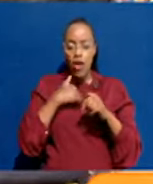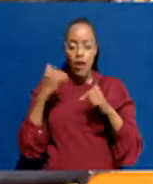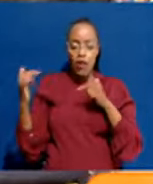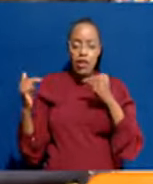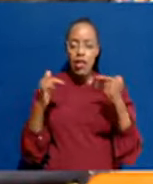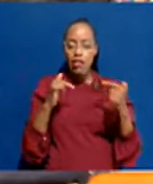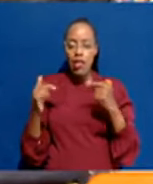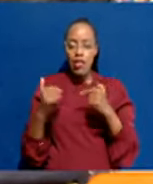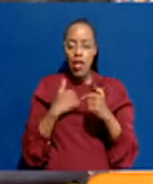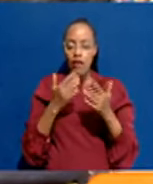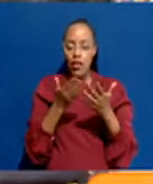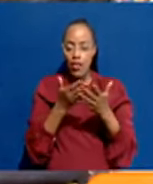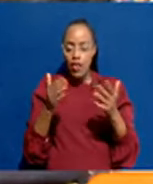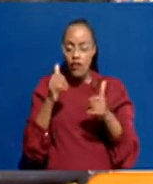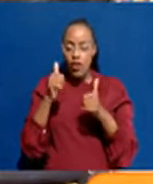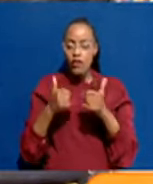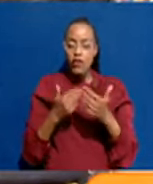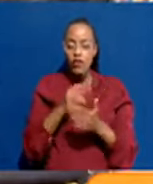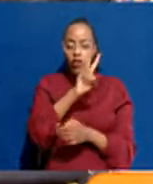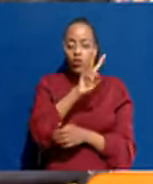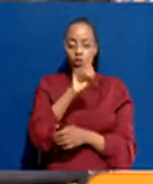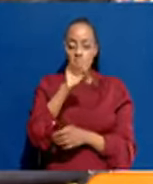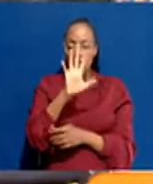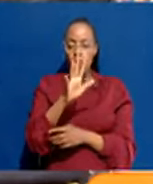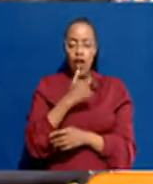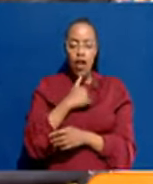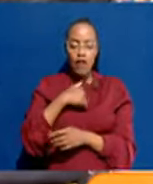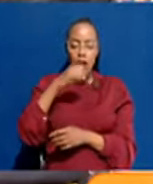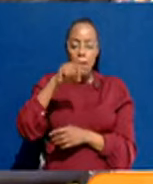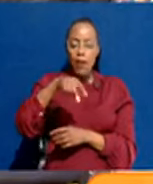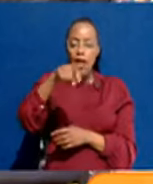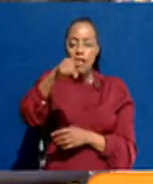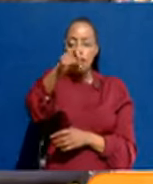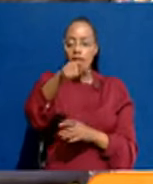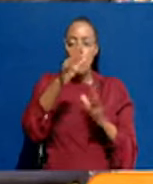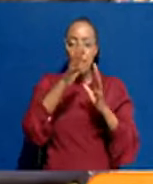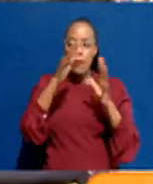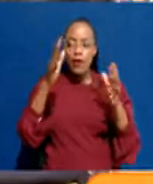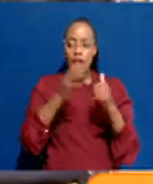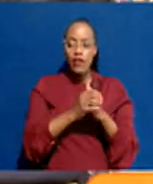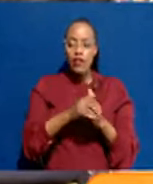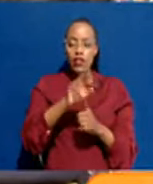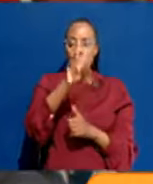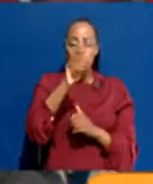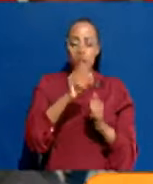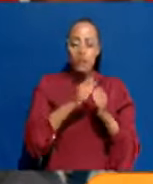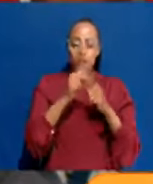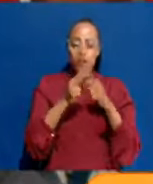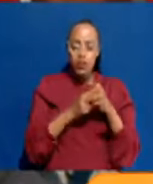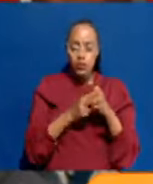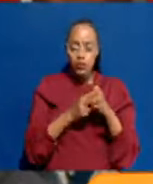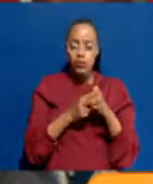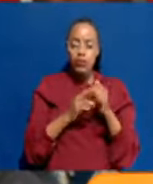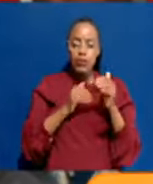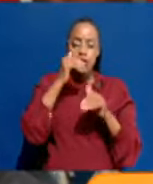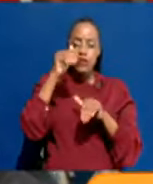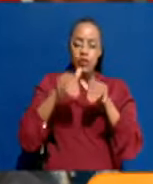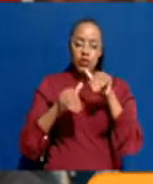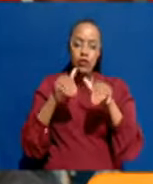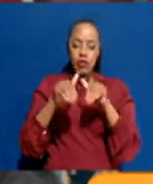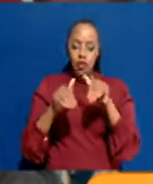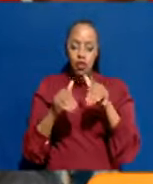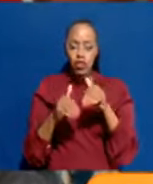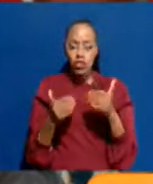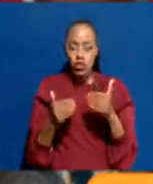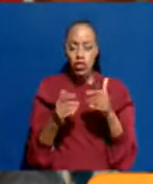that 05 really planted the seeds of the 2007 post-election violence.